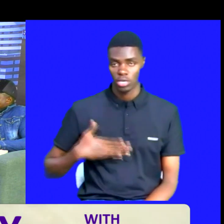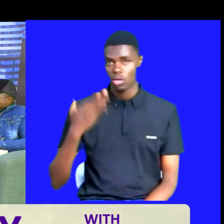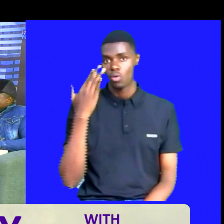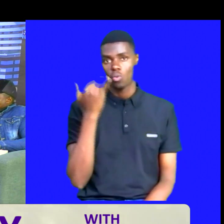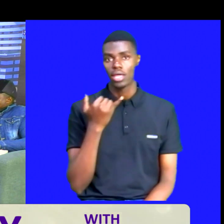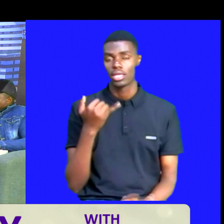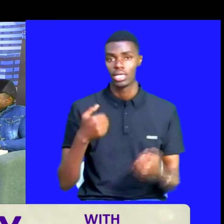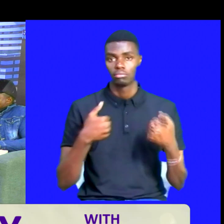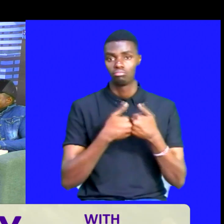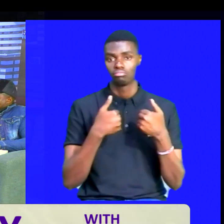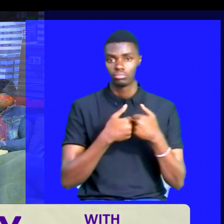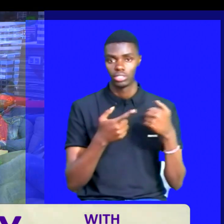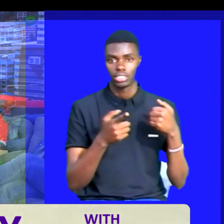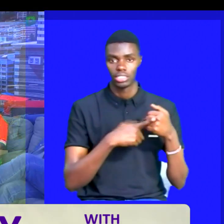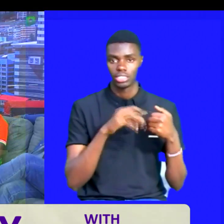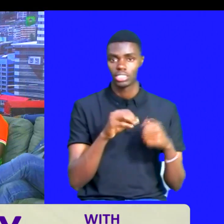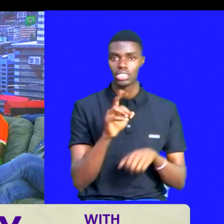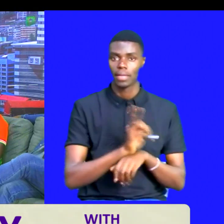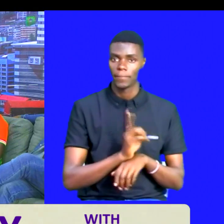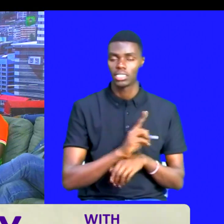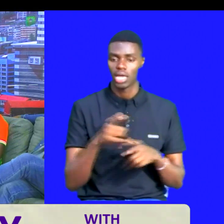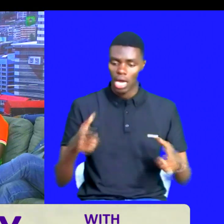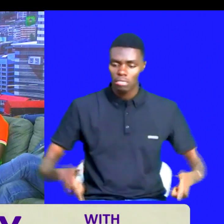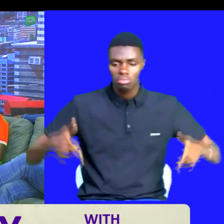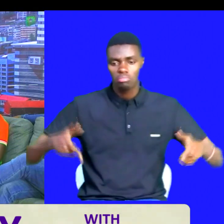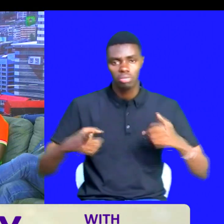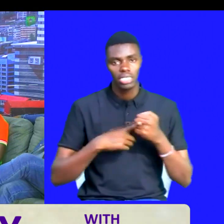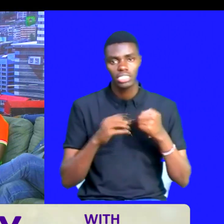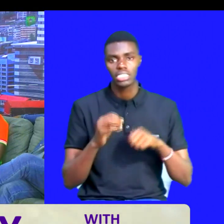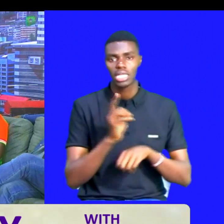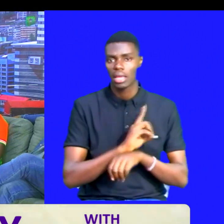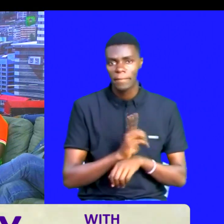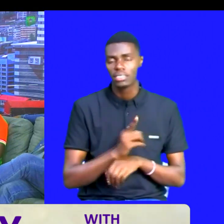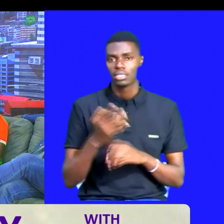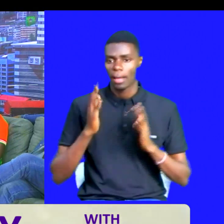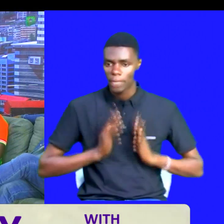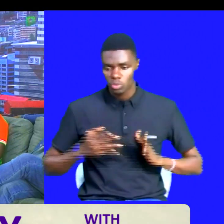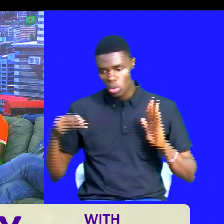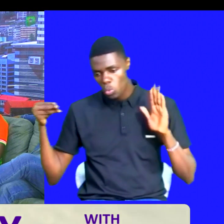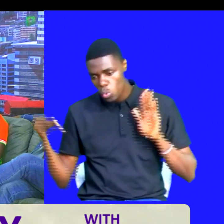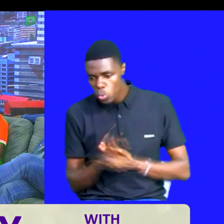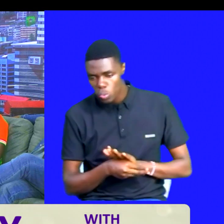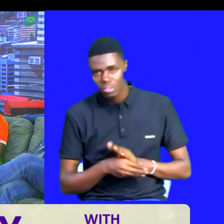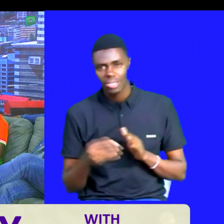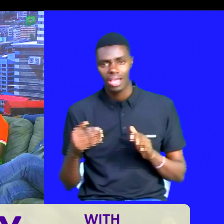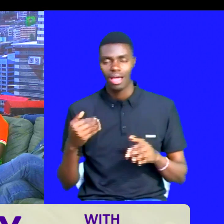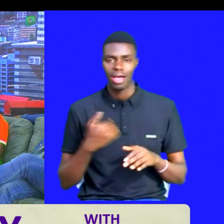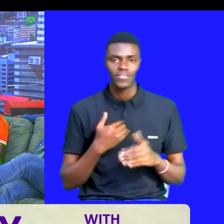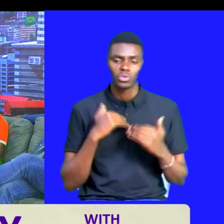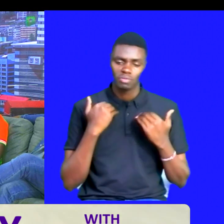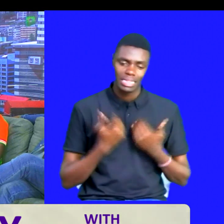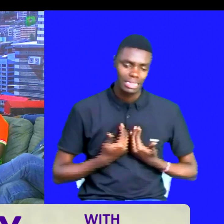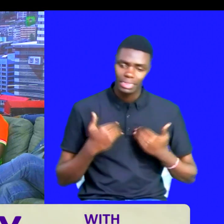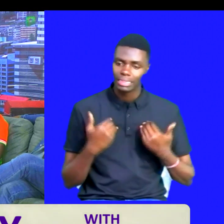is 60 minutes. Right. And 60 minutes running on your crutches, you know, somebody tackles you, you have to. So there's a lot of fatigueness in the